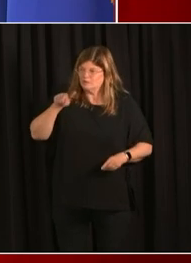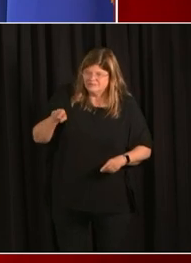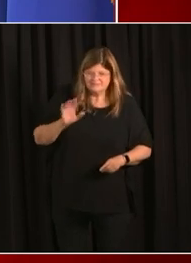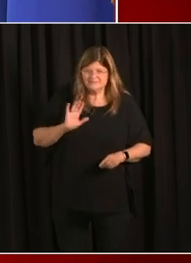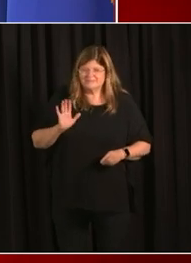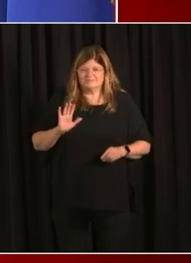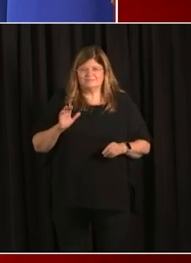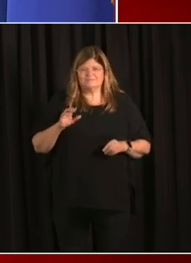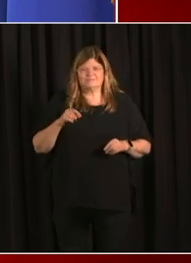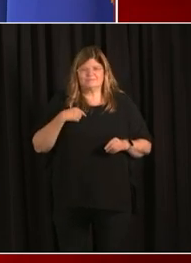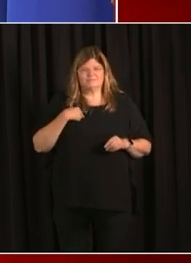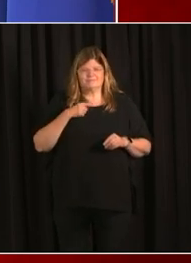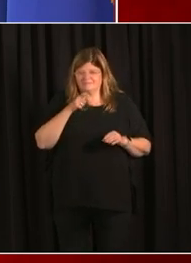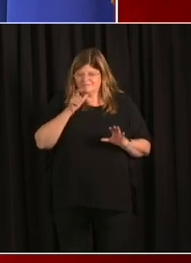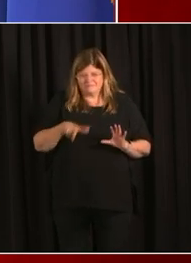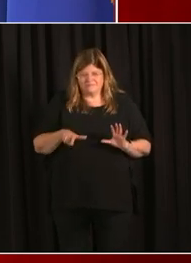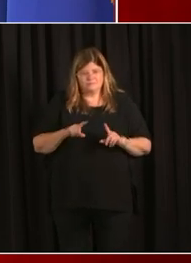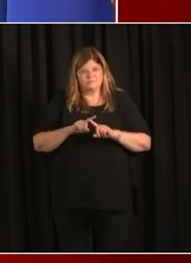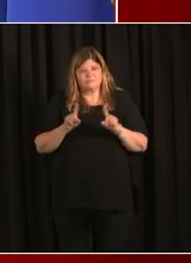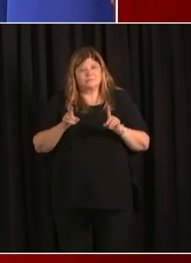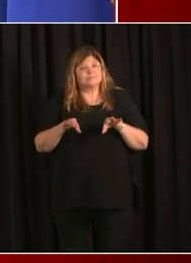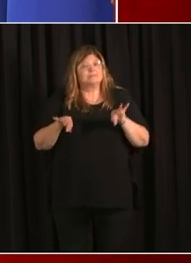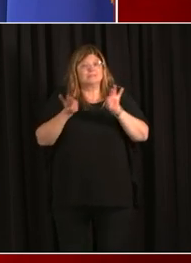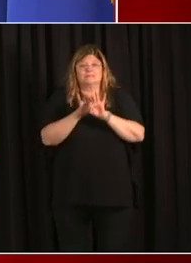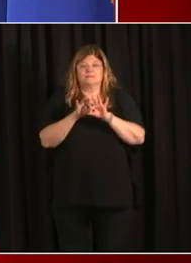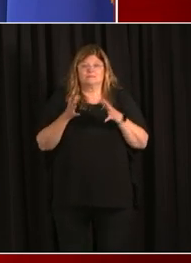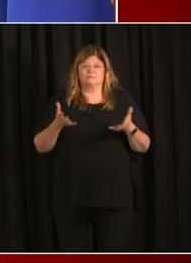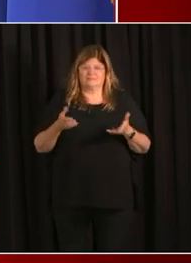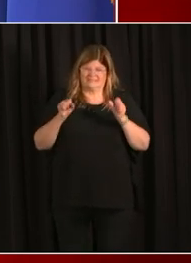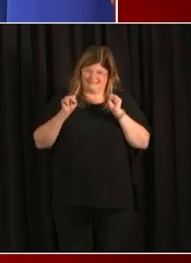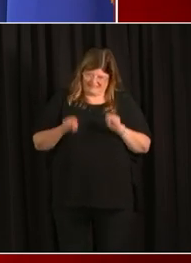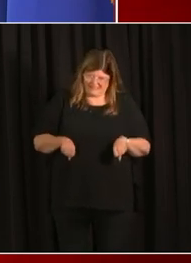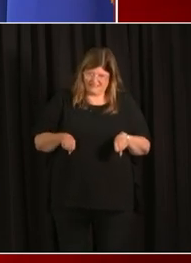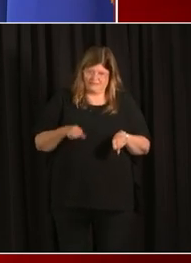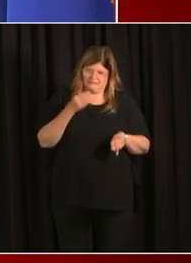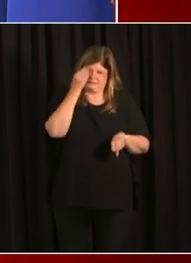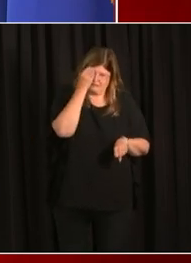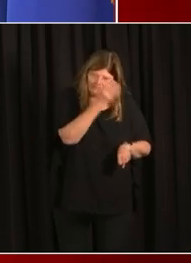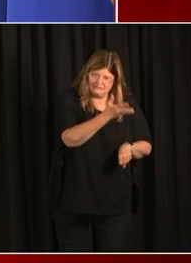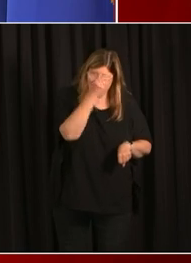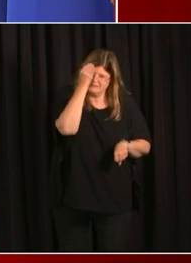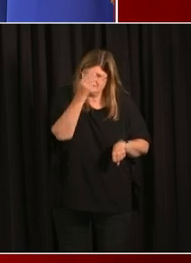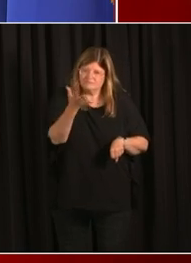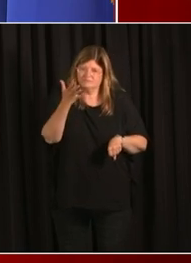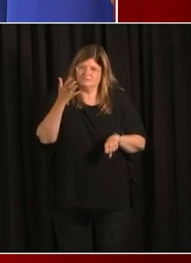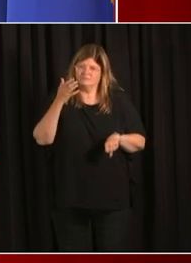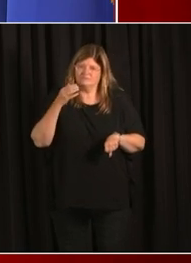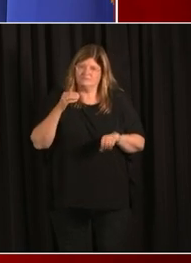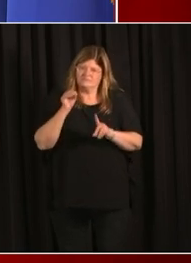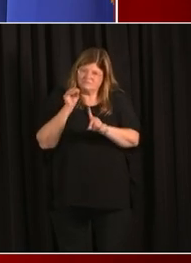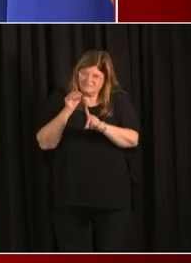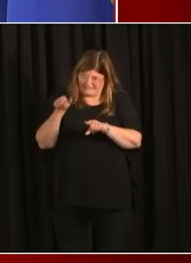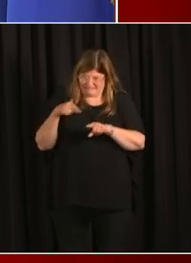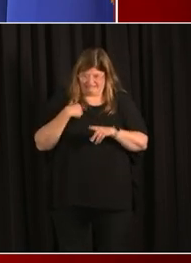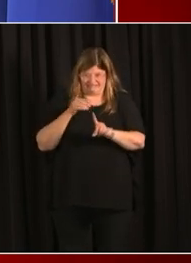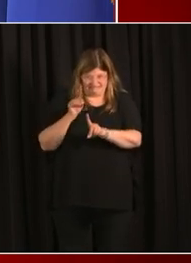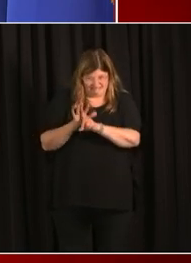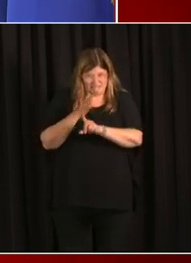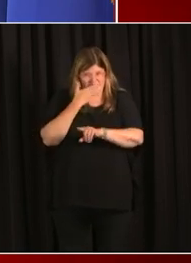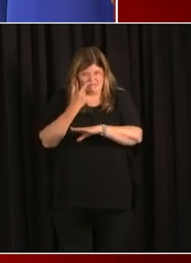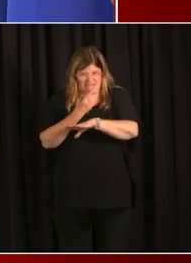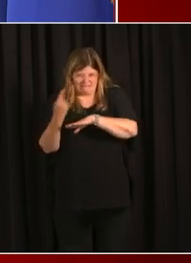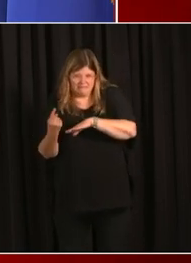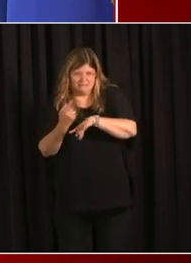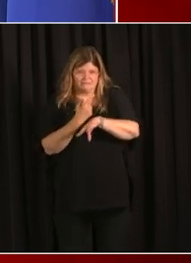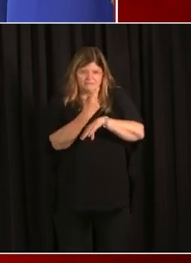person is. What is important is that we can notify people that they have been exposed, that they need to